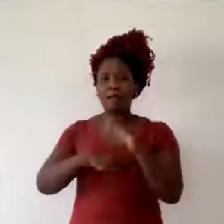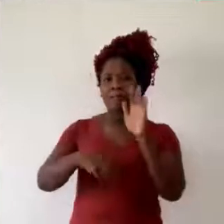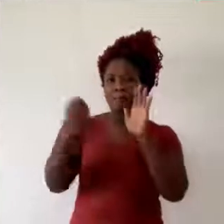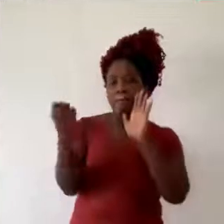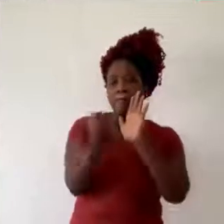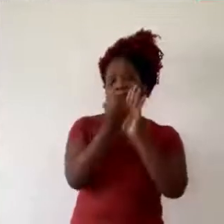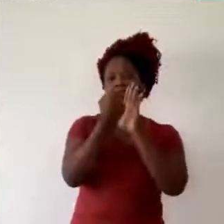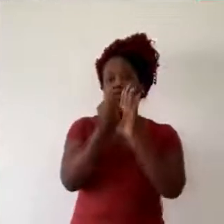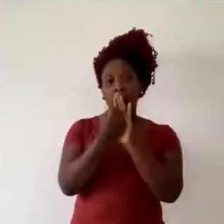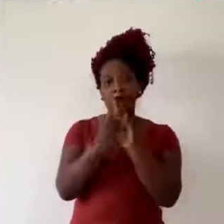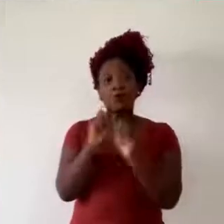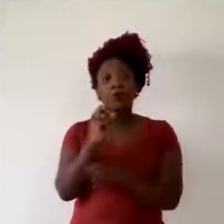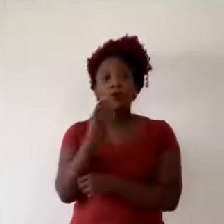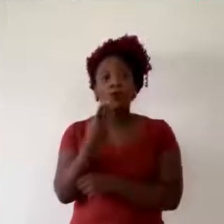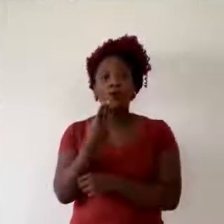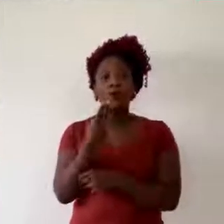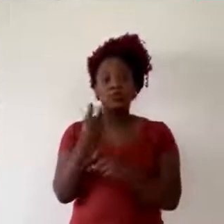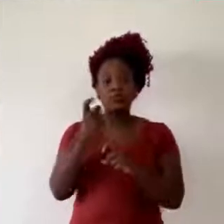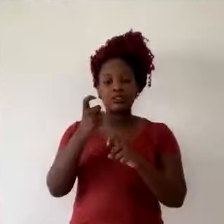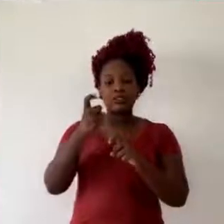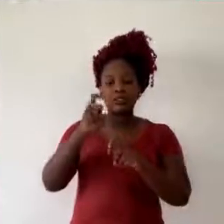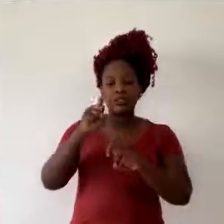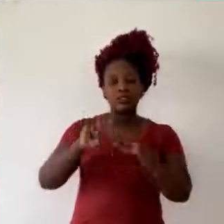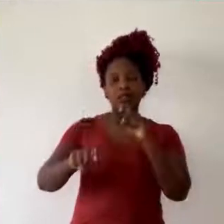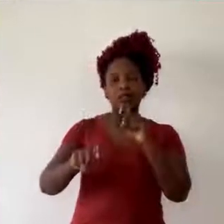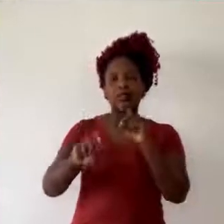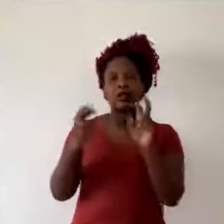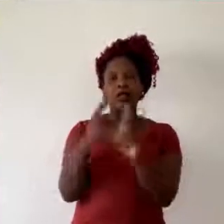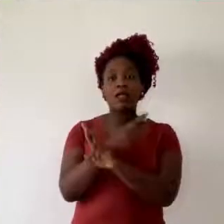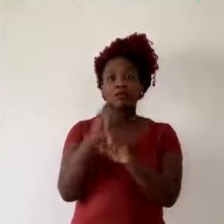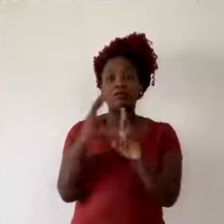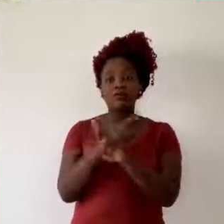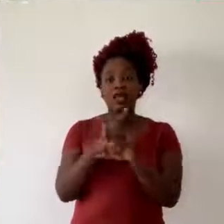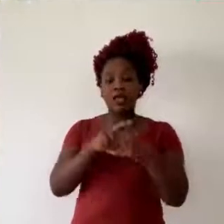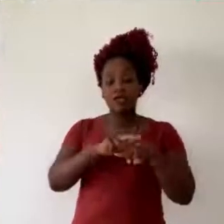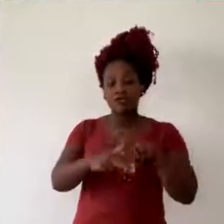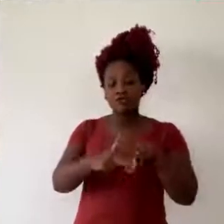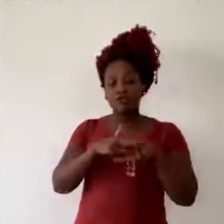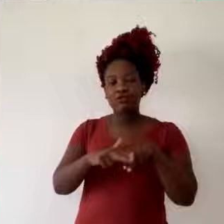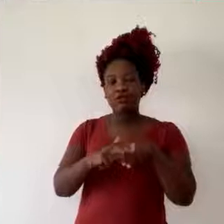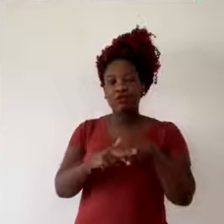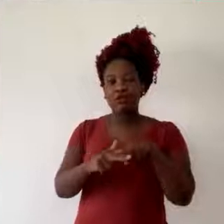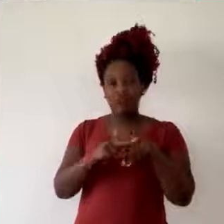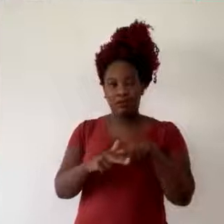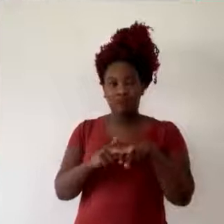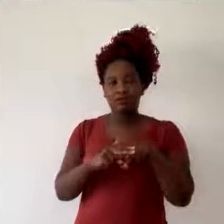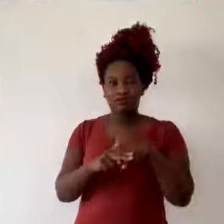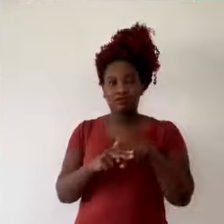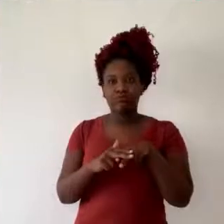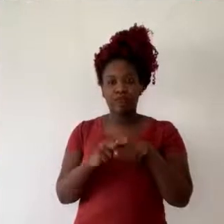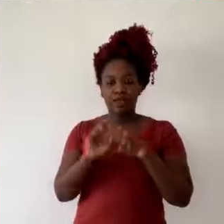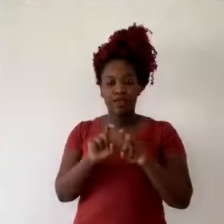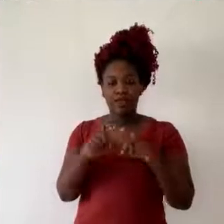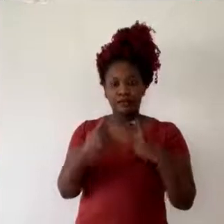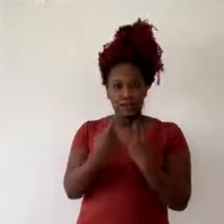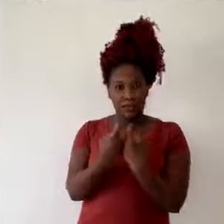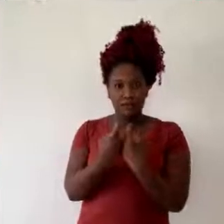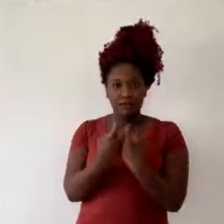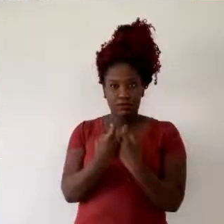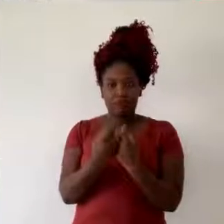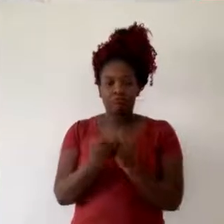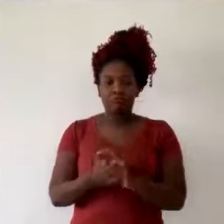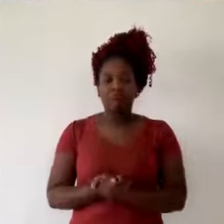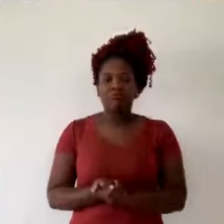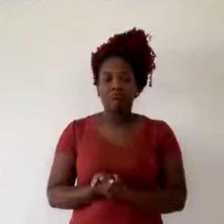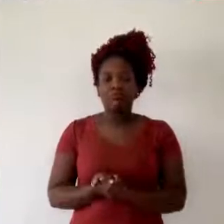or property or sexual that is related to gender or sexual identity. So this is what